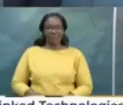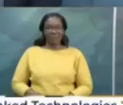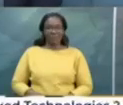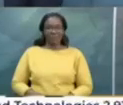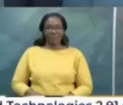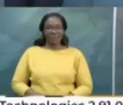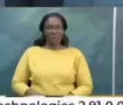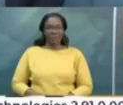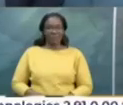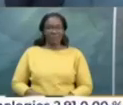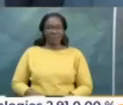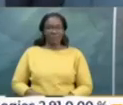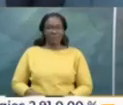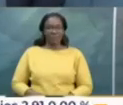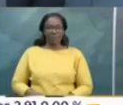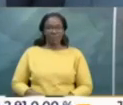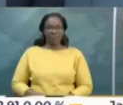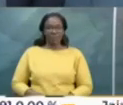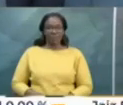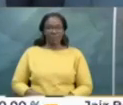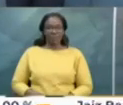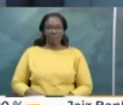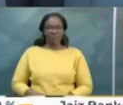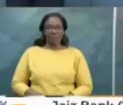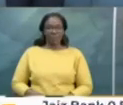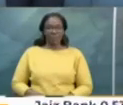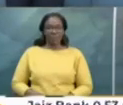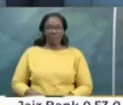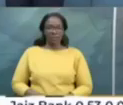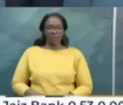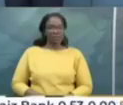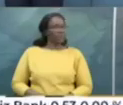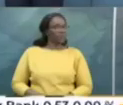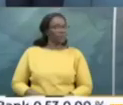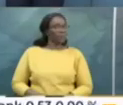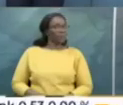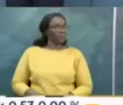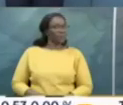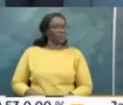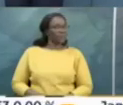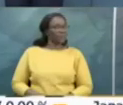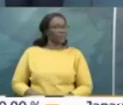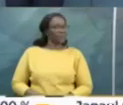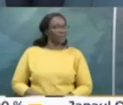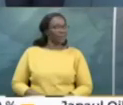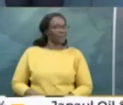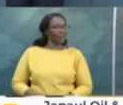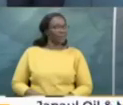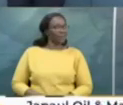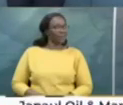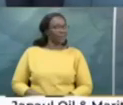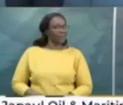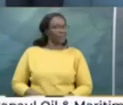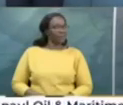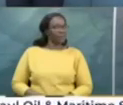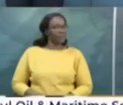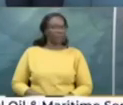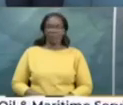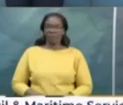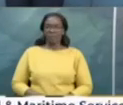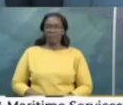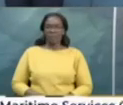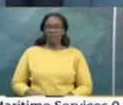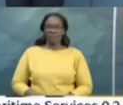You can just come, we try it. Steph, you can come over here, we take a look at the... And it's okay, please just throw that spoon